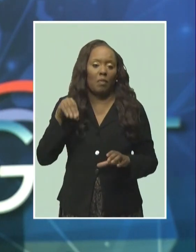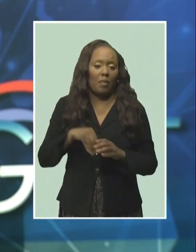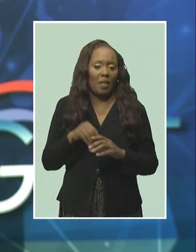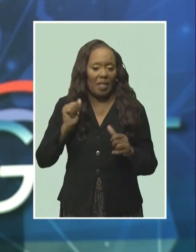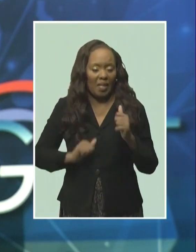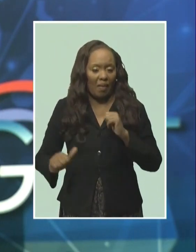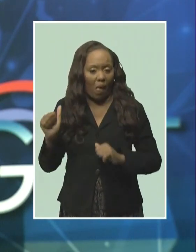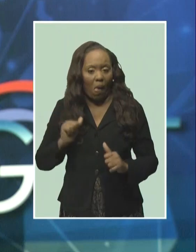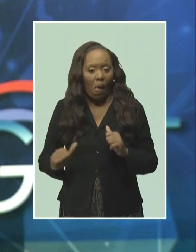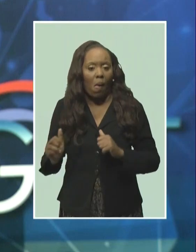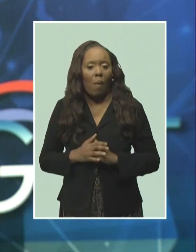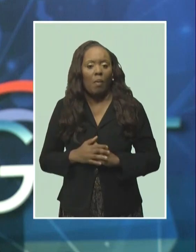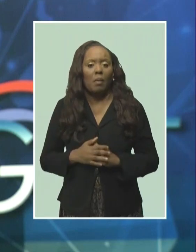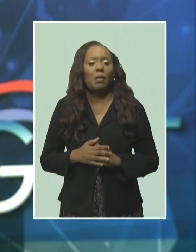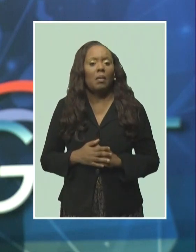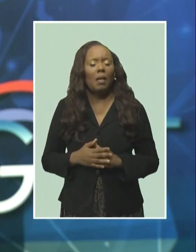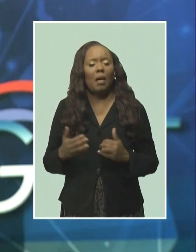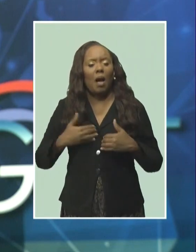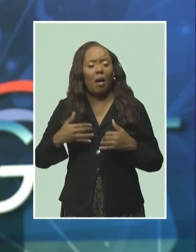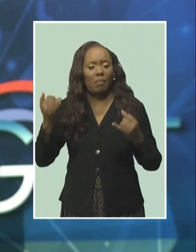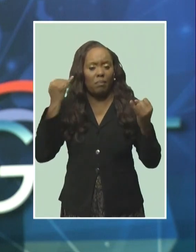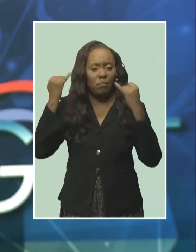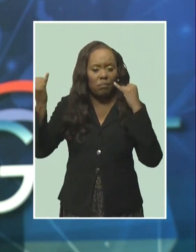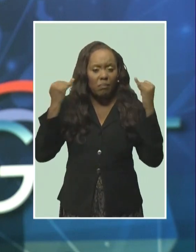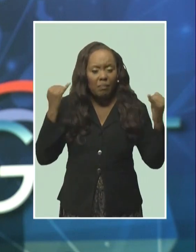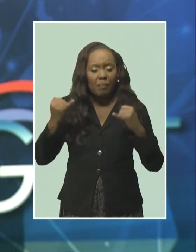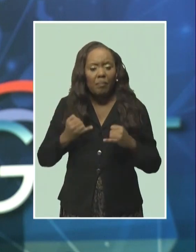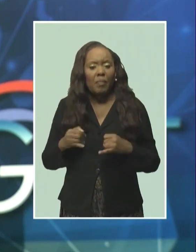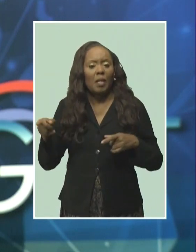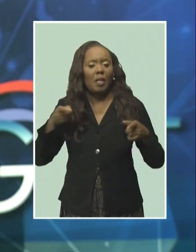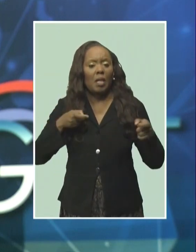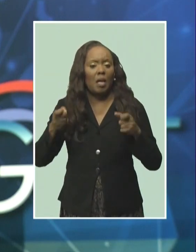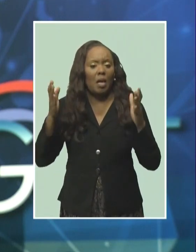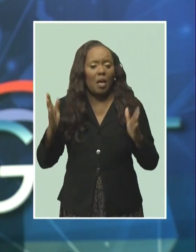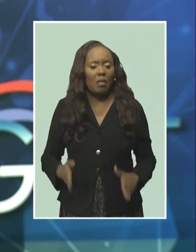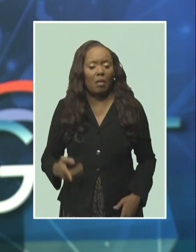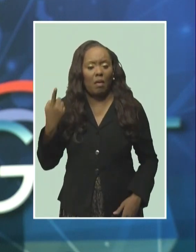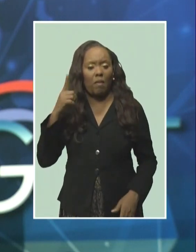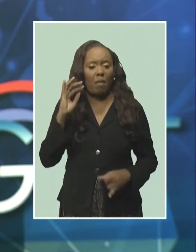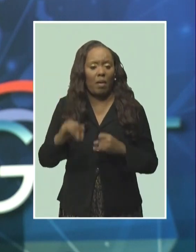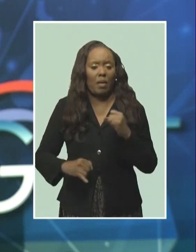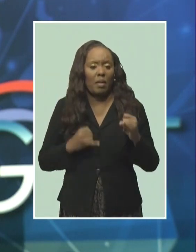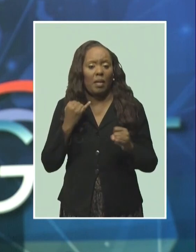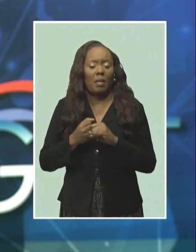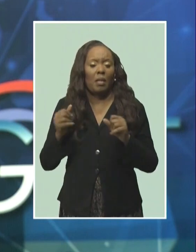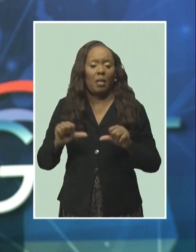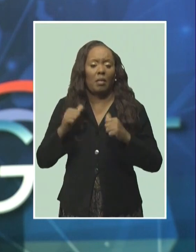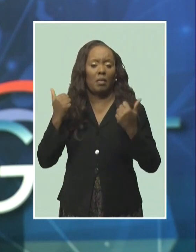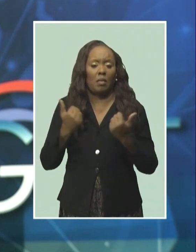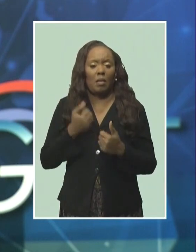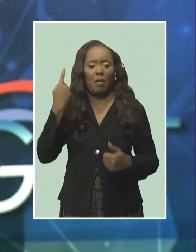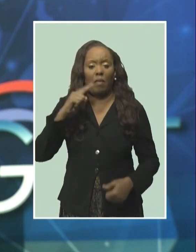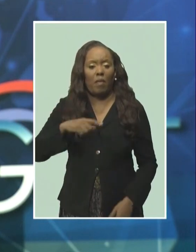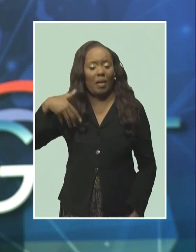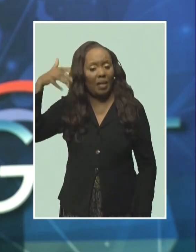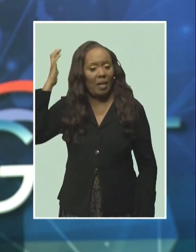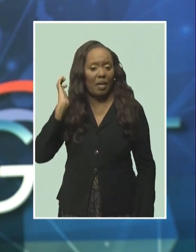When we started, the service was free, and then we transitioned to a paid service, and we haven't seen any major